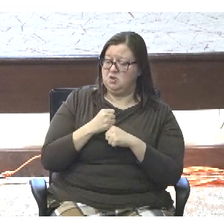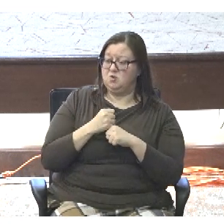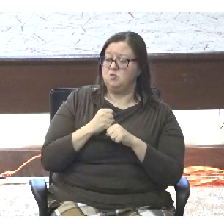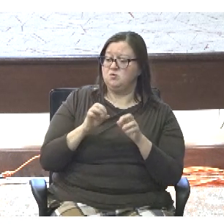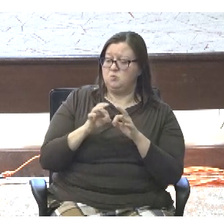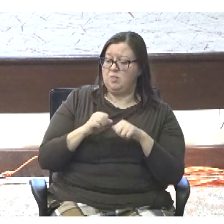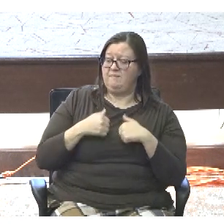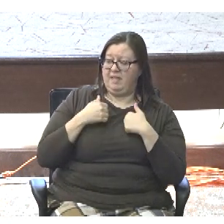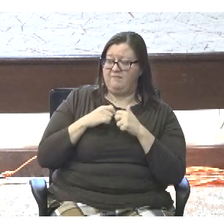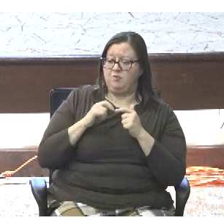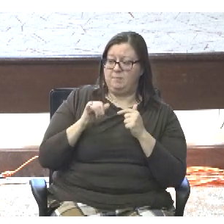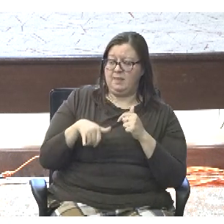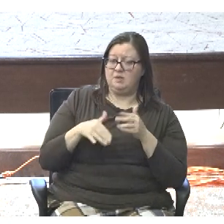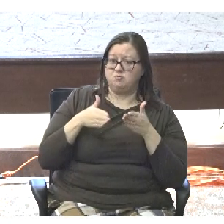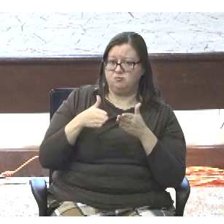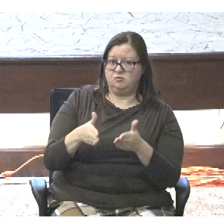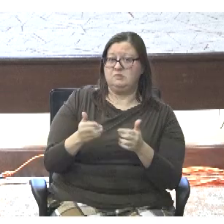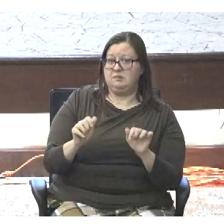life.